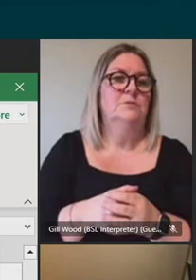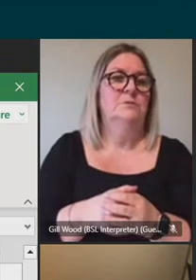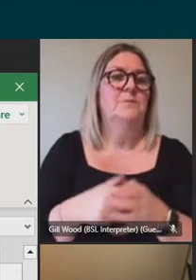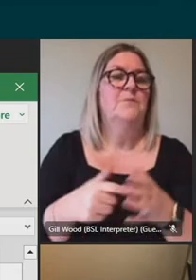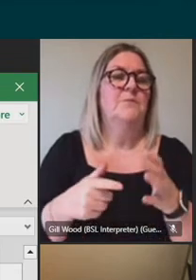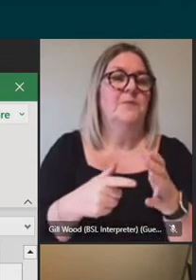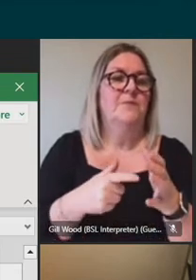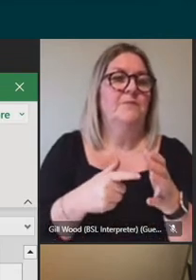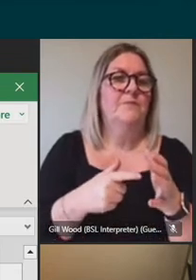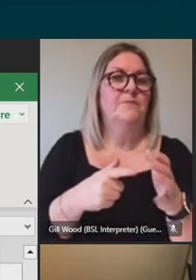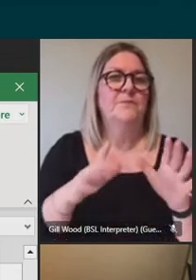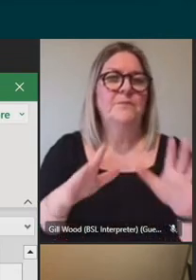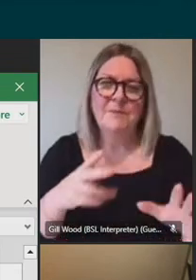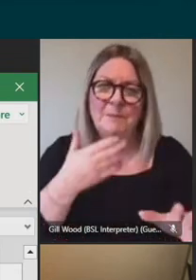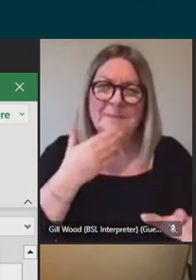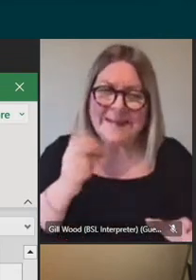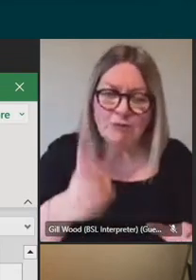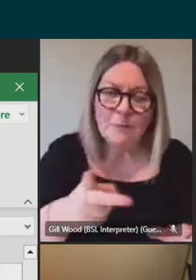Motion. Can I just get you to say that again?